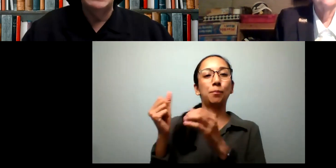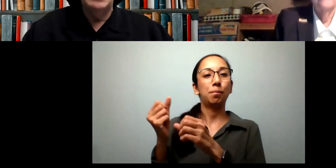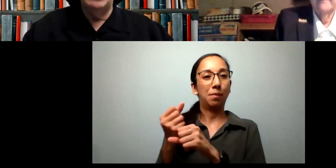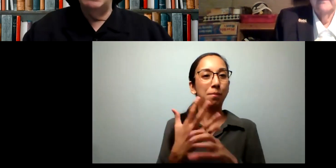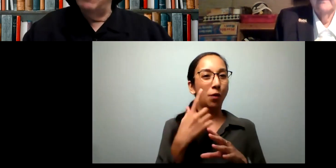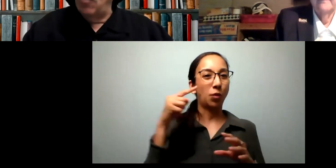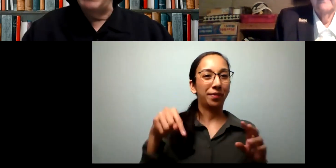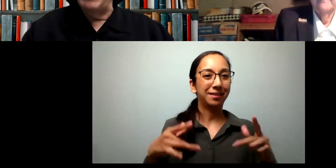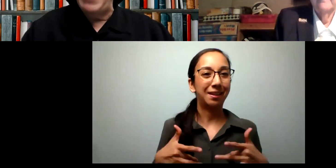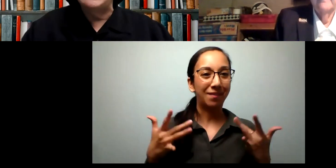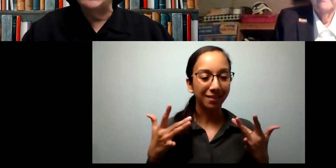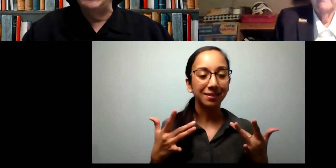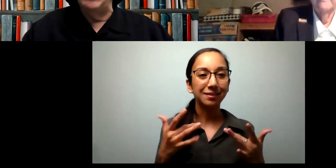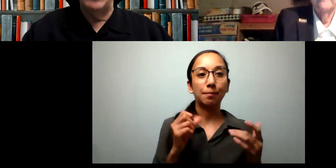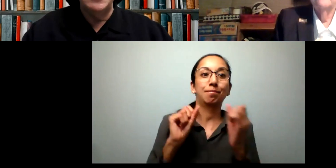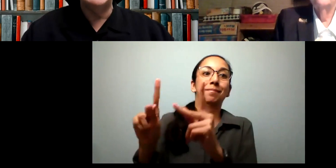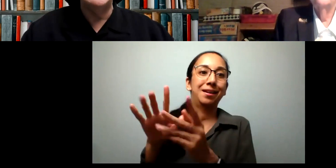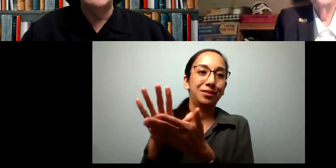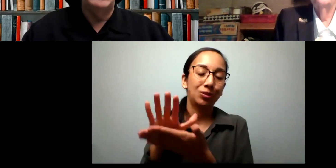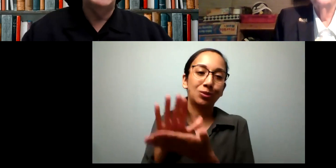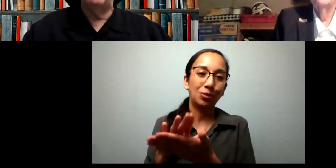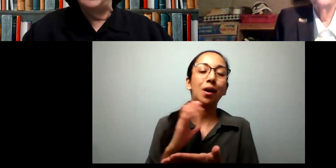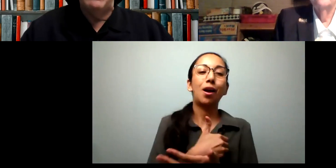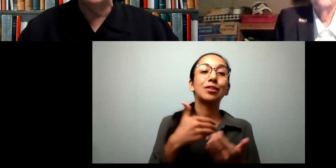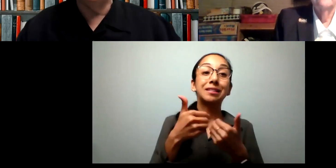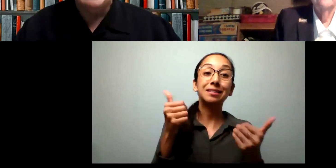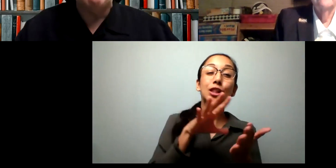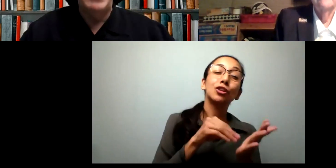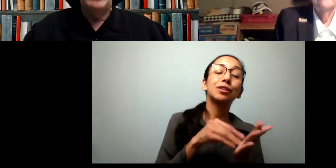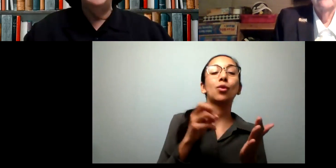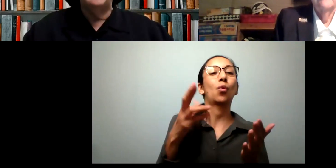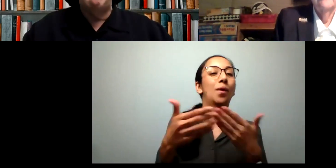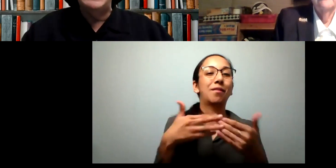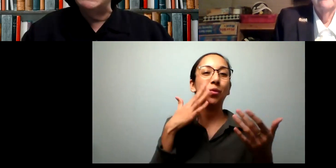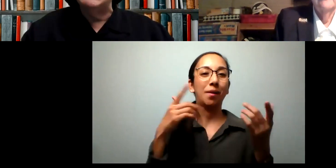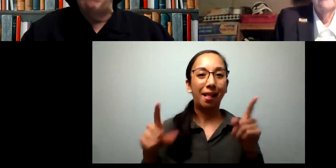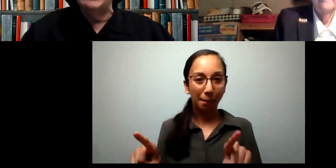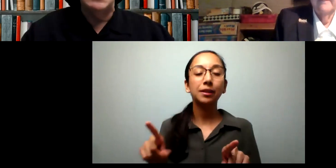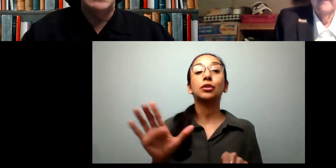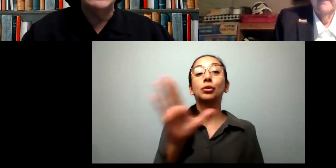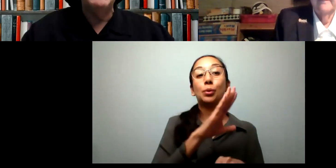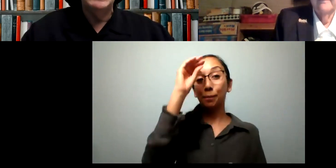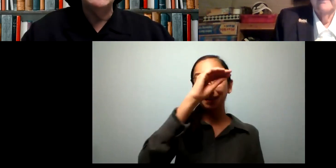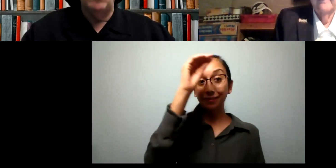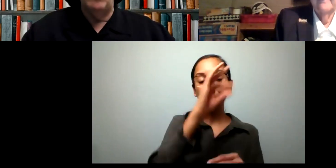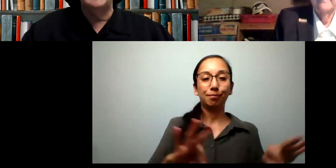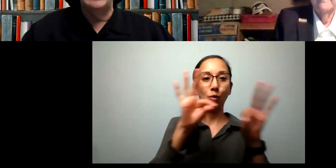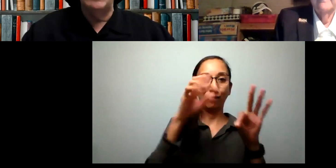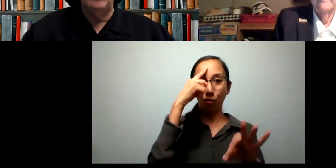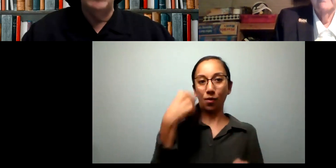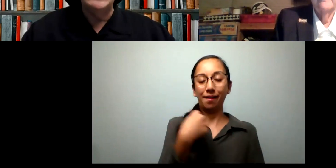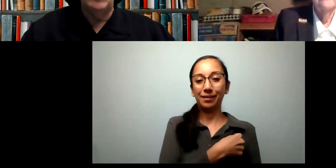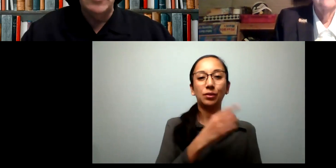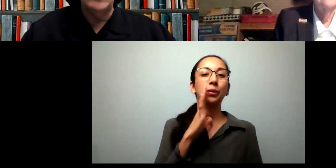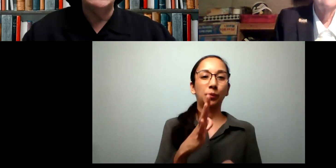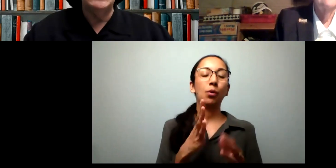event. Going back to school or distance learning or whatever is going to happen. Your opinion is important to us. So we're going to go